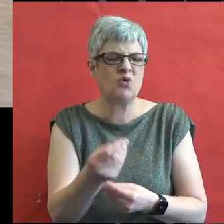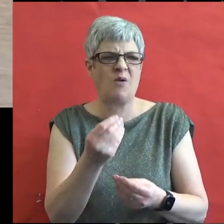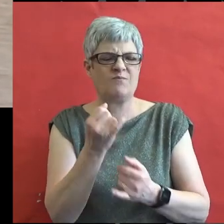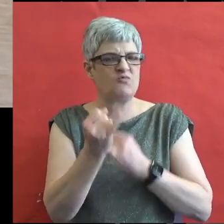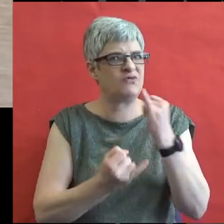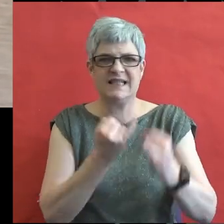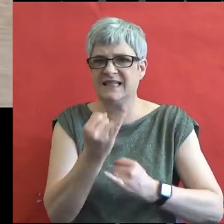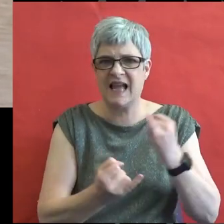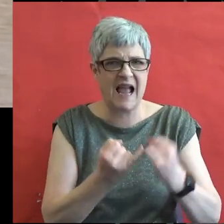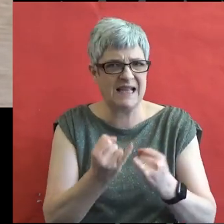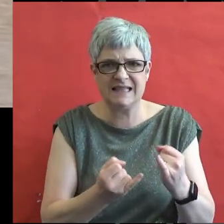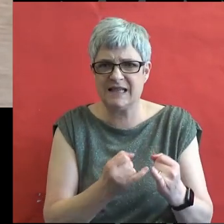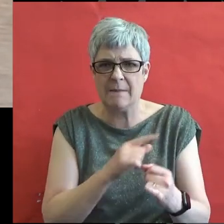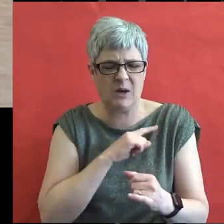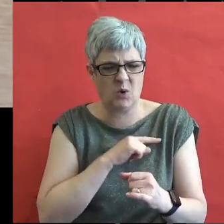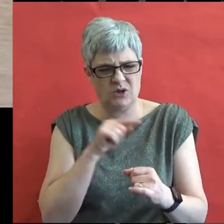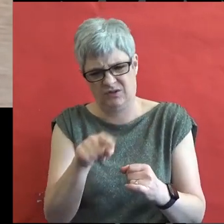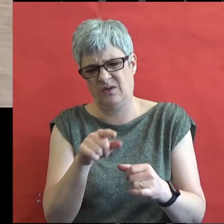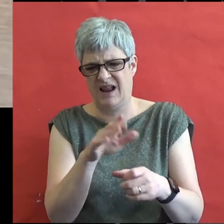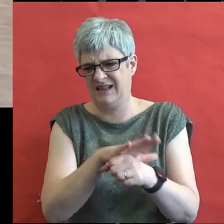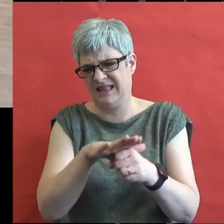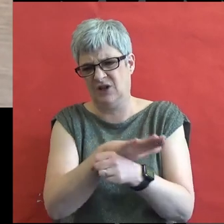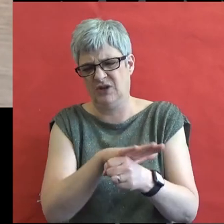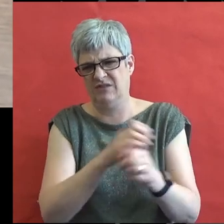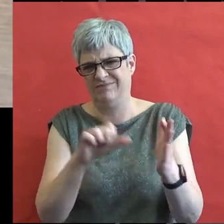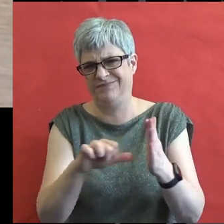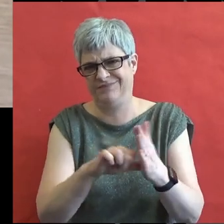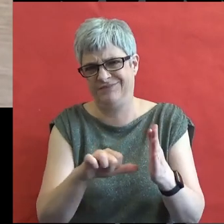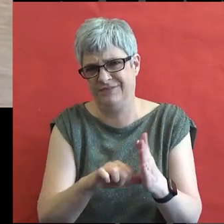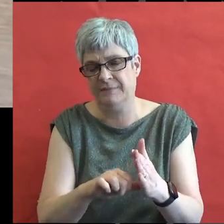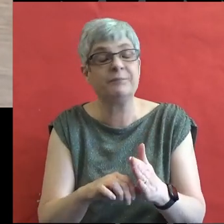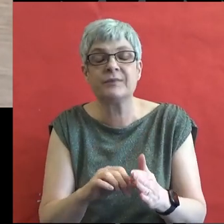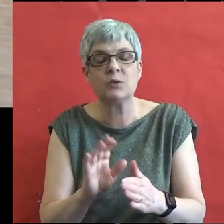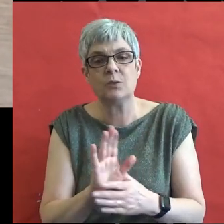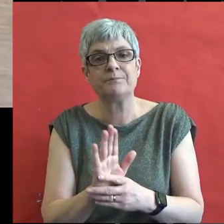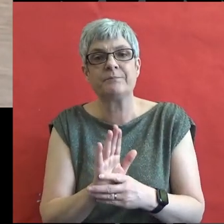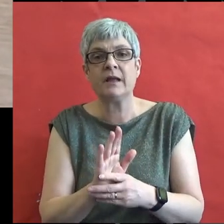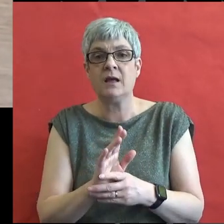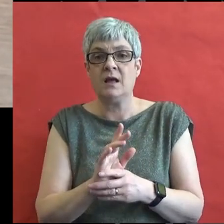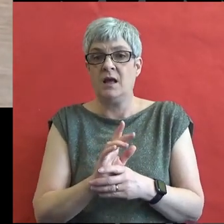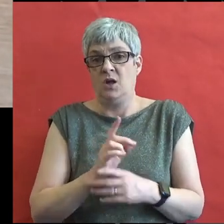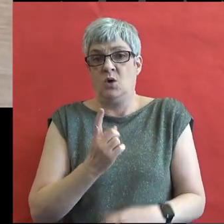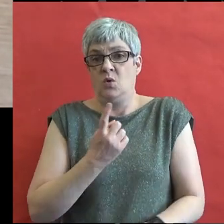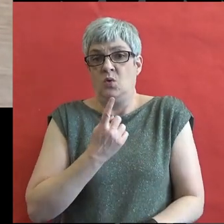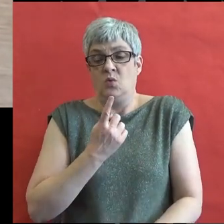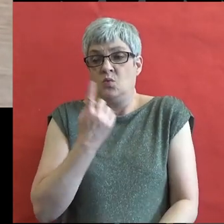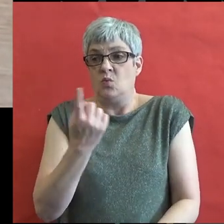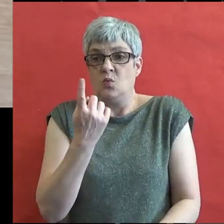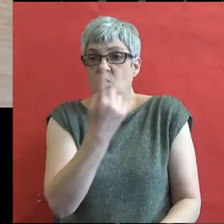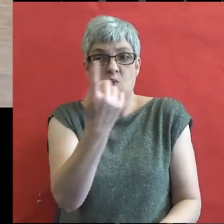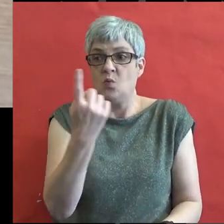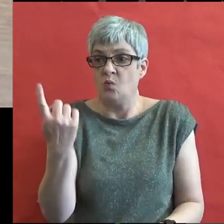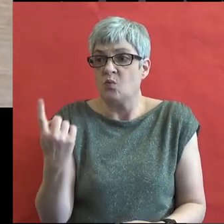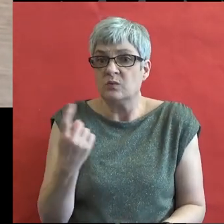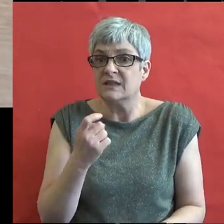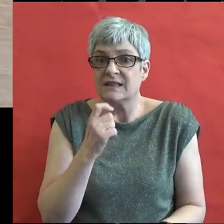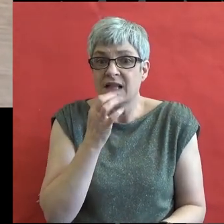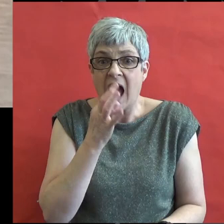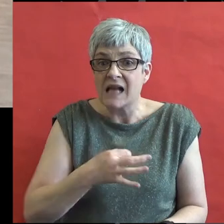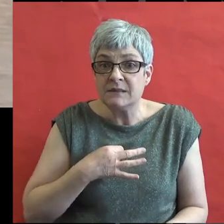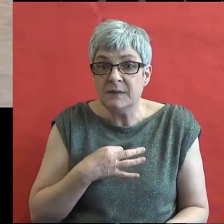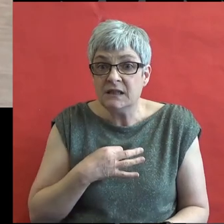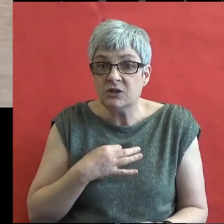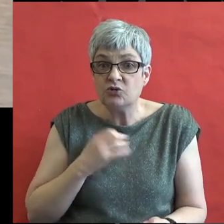person for being in their current situation. No one has asked me to change places with my sister,